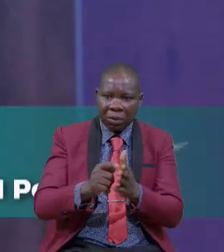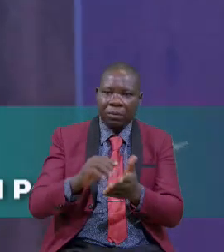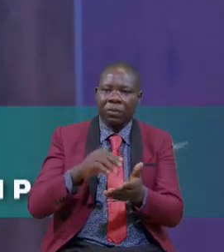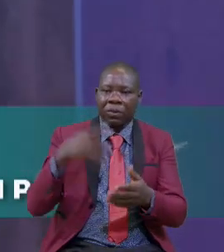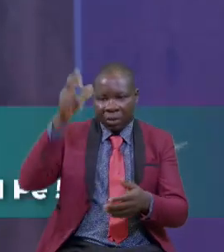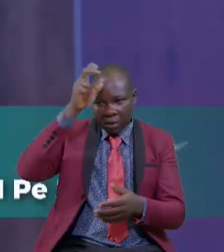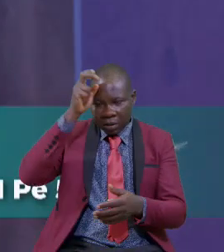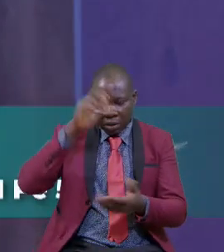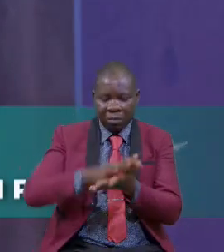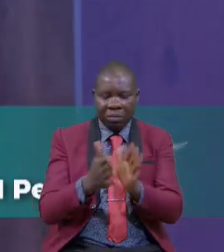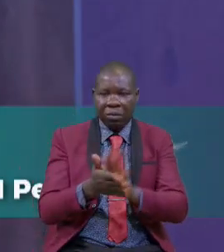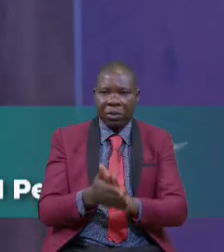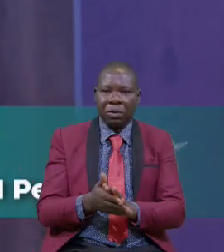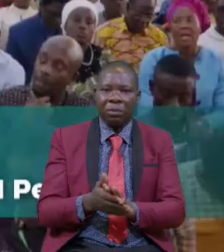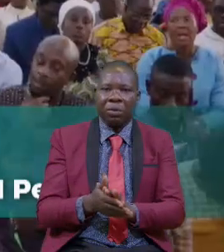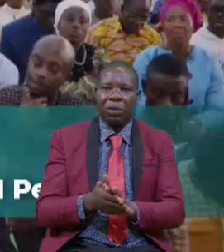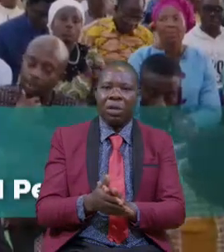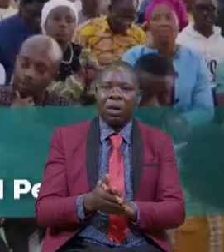come, I will not fall.